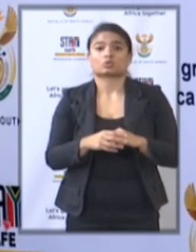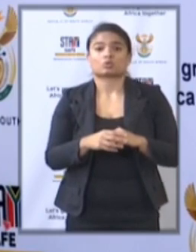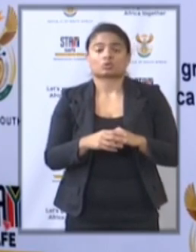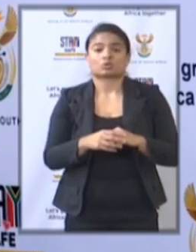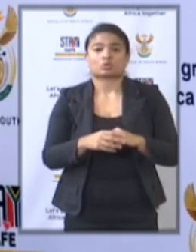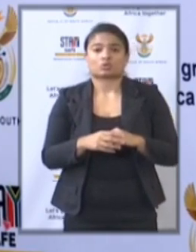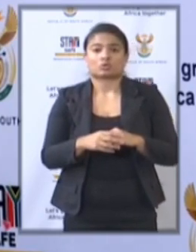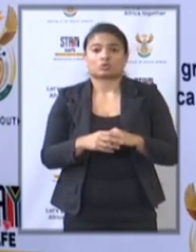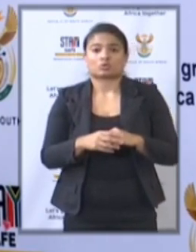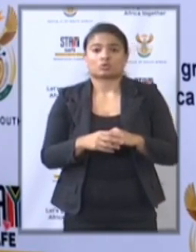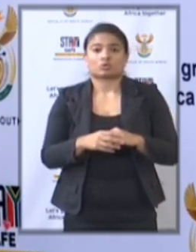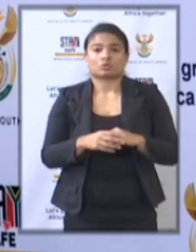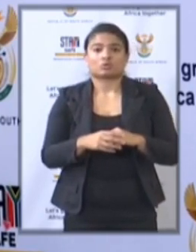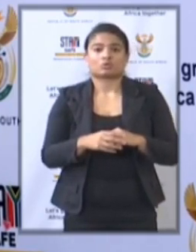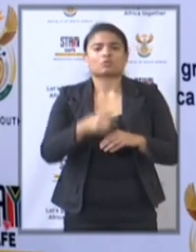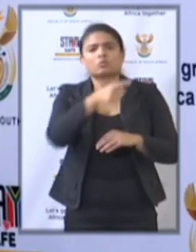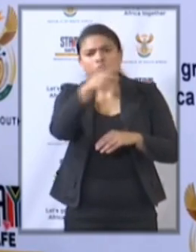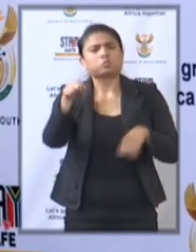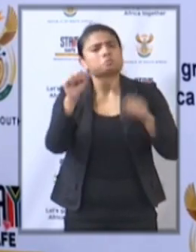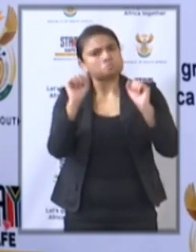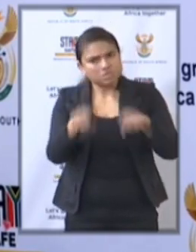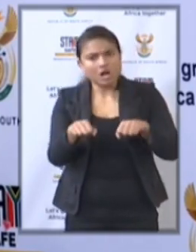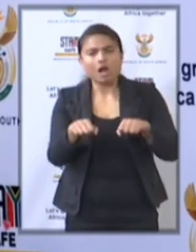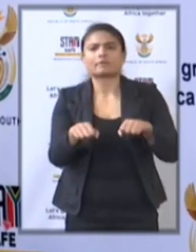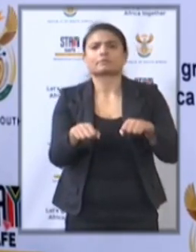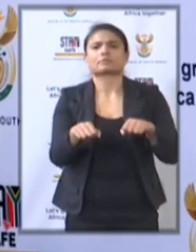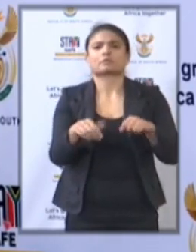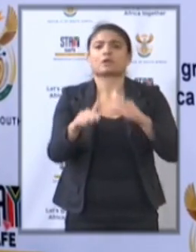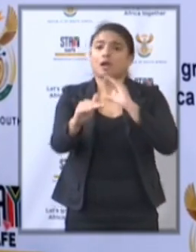you can as well send an email